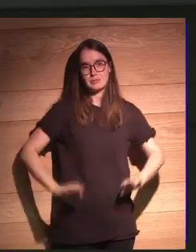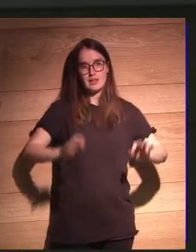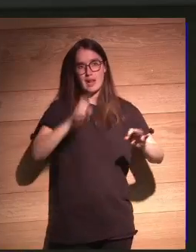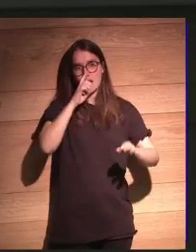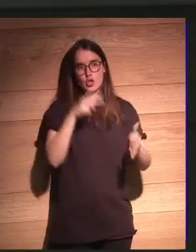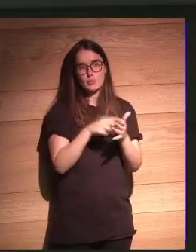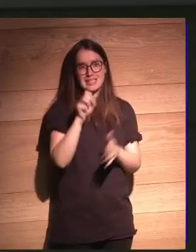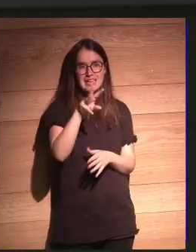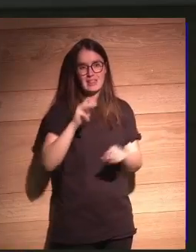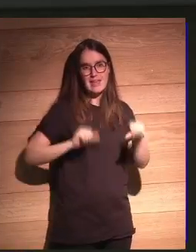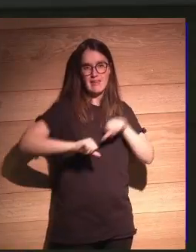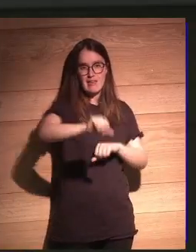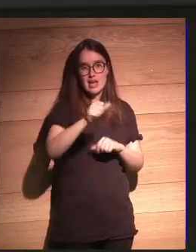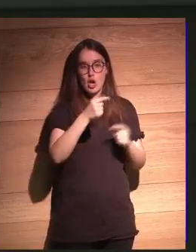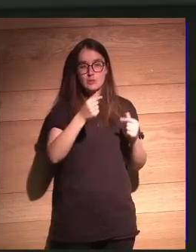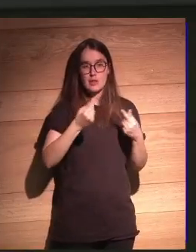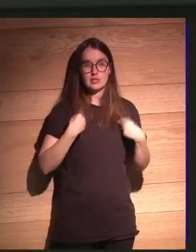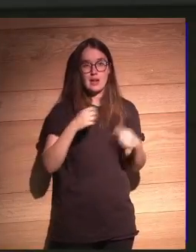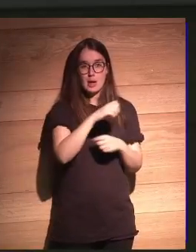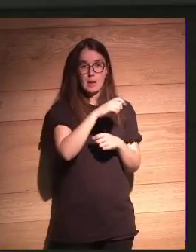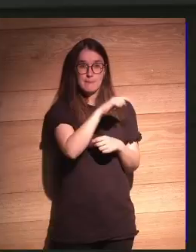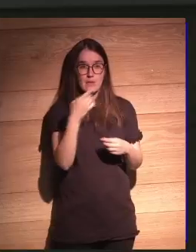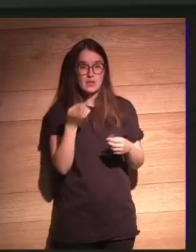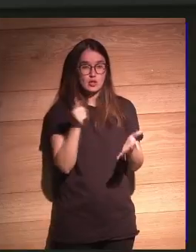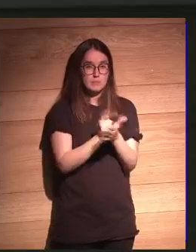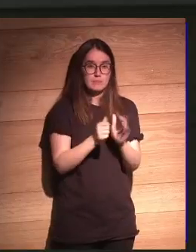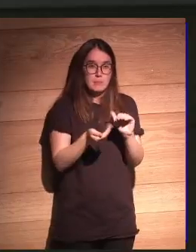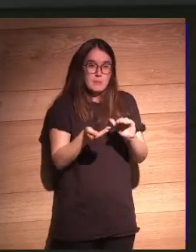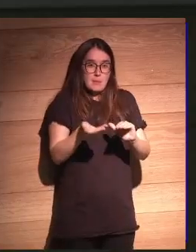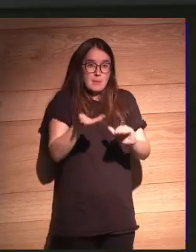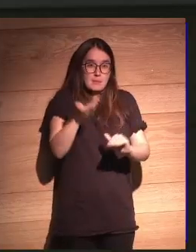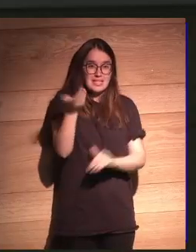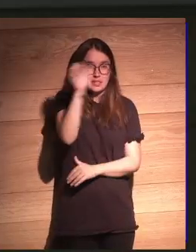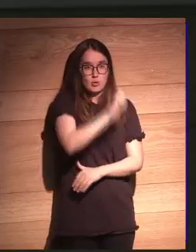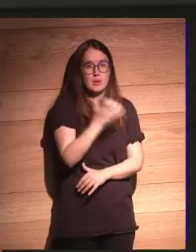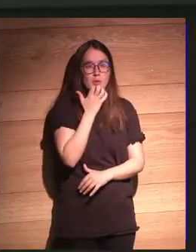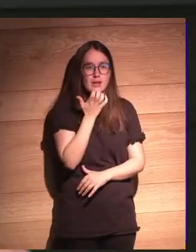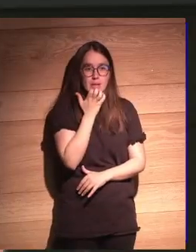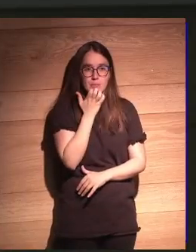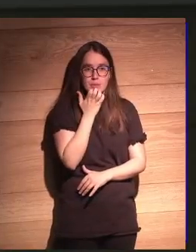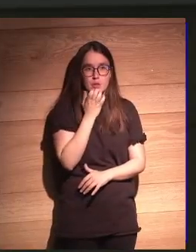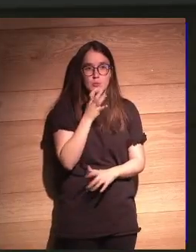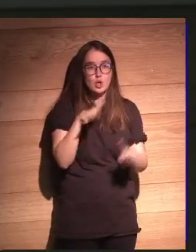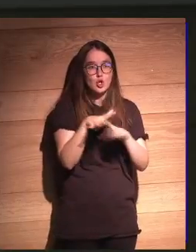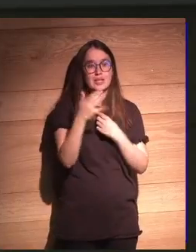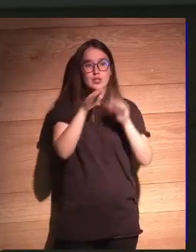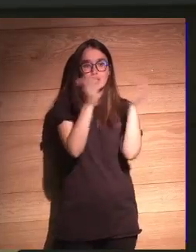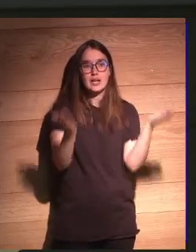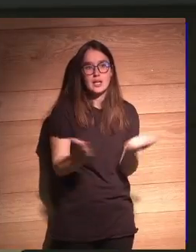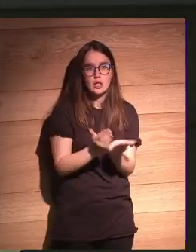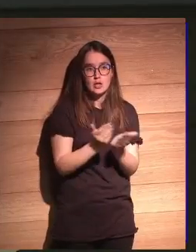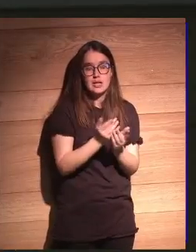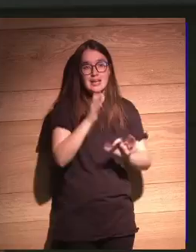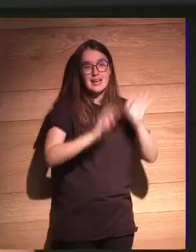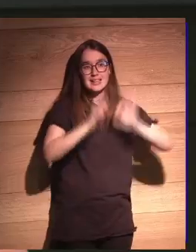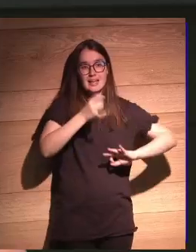few years, especially since 2013, where household pricing increases in the whole of Europe because of